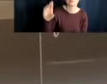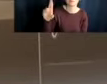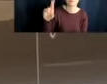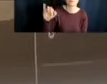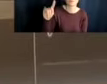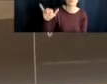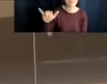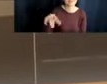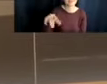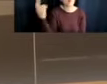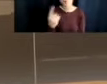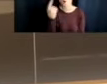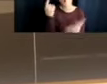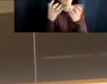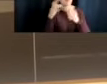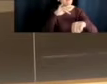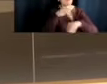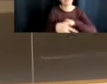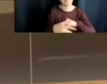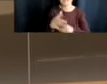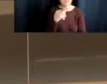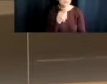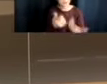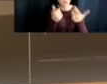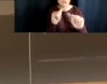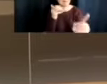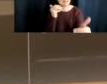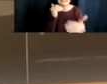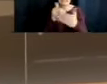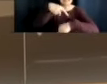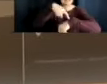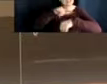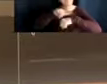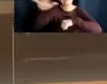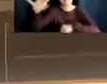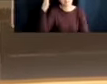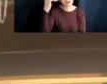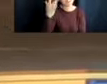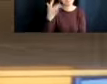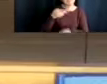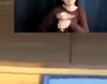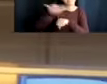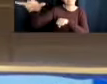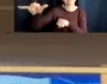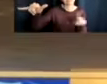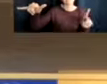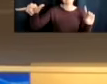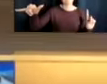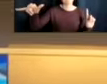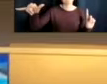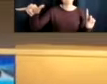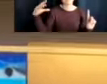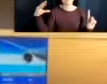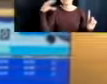flight. You don't ever want to try and cut it too short because you might miss your plane. And one cool thing we have here in Eugene is we have hearing loop